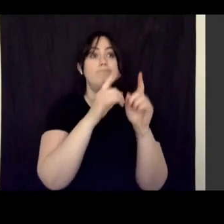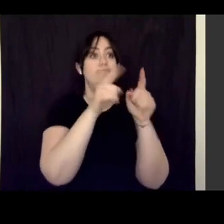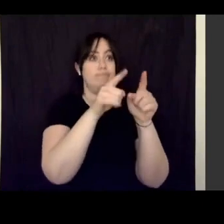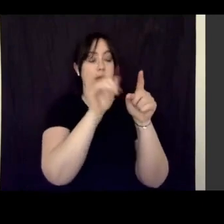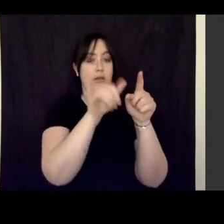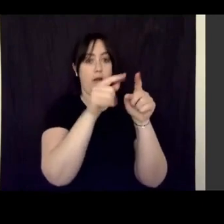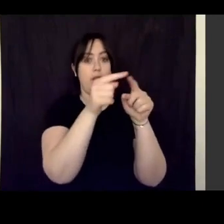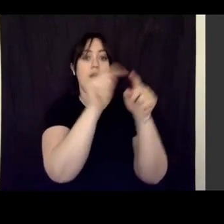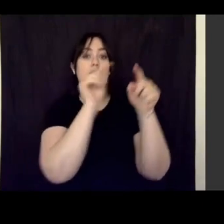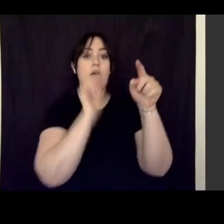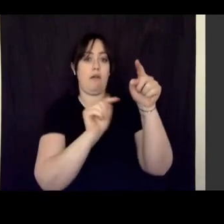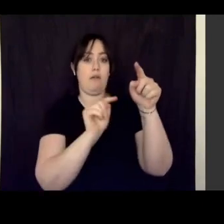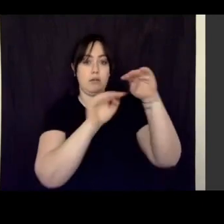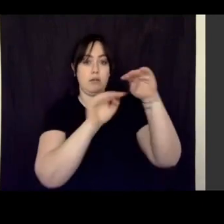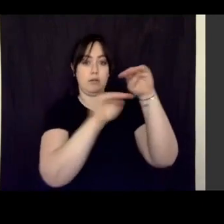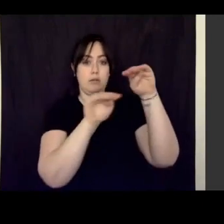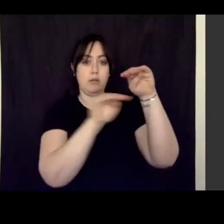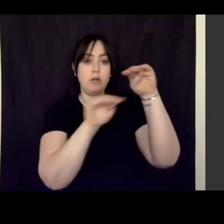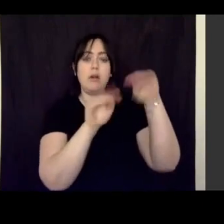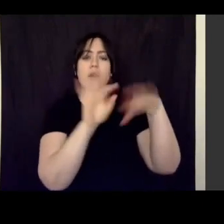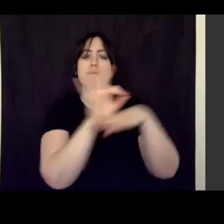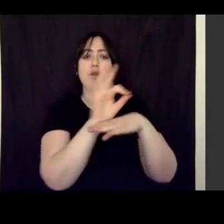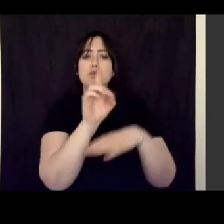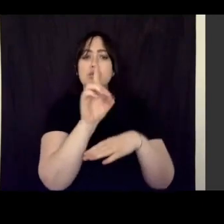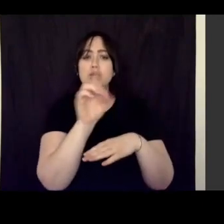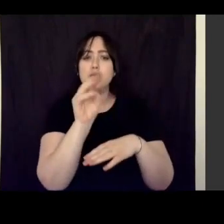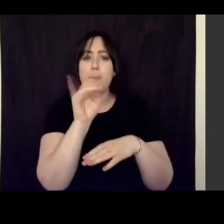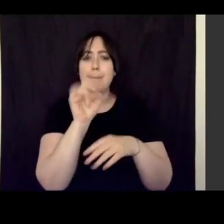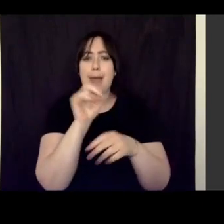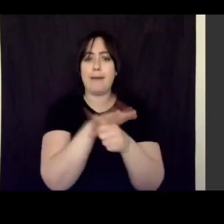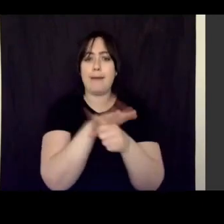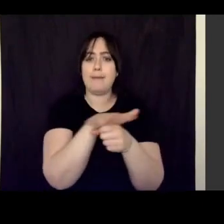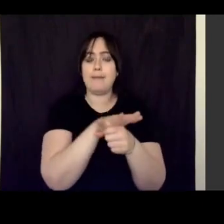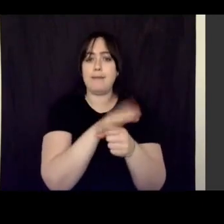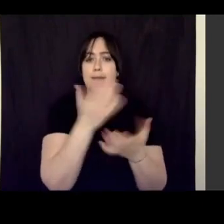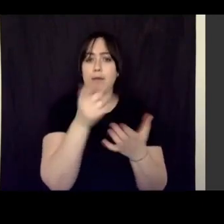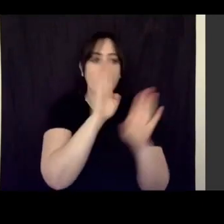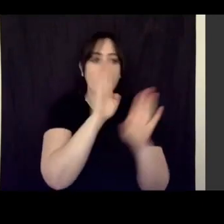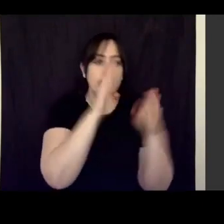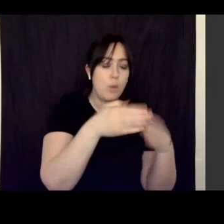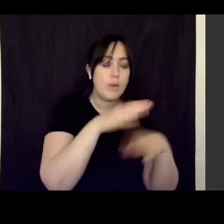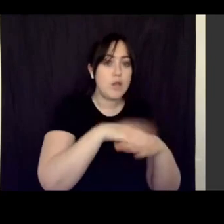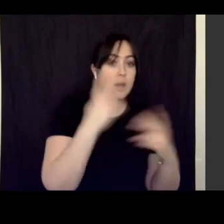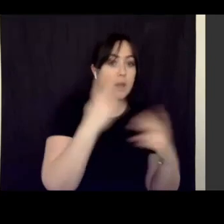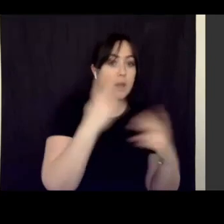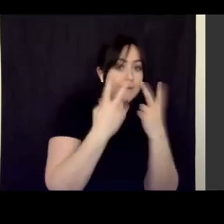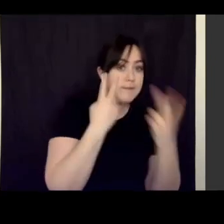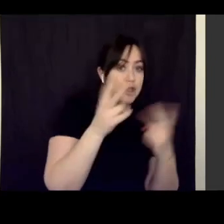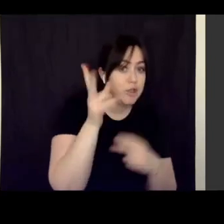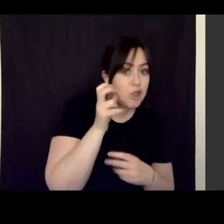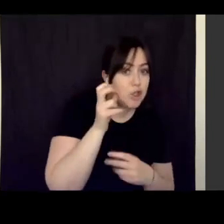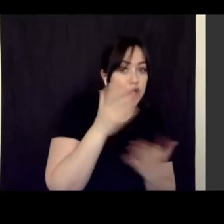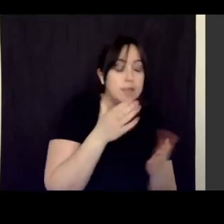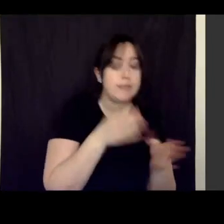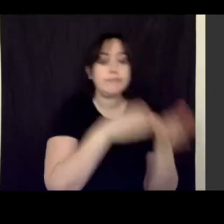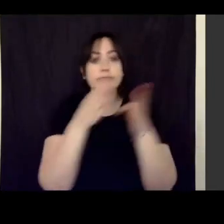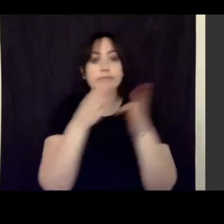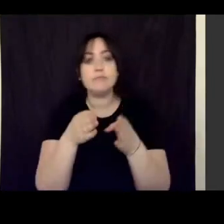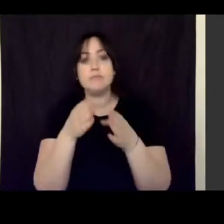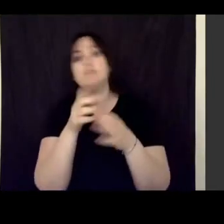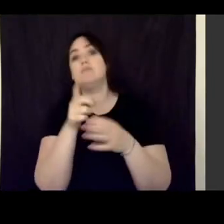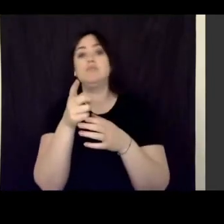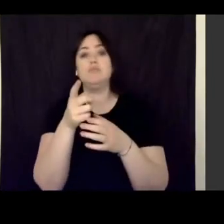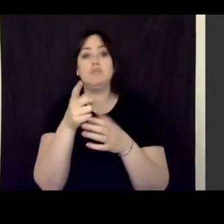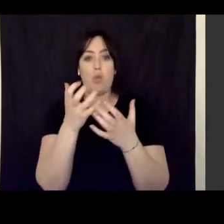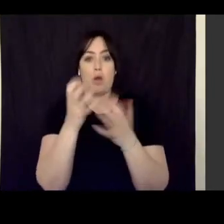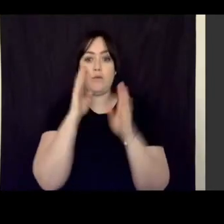what functional domains are you interested in? Are you focusing on vision and hearing? Or is it the whole